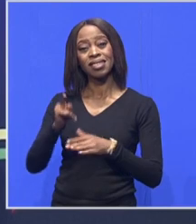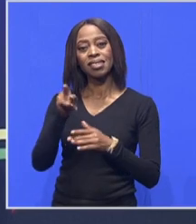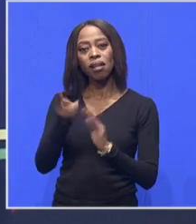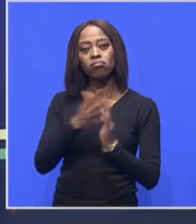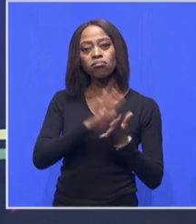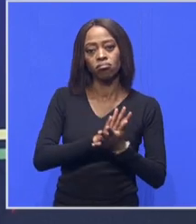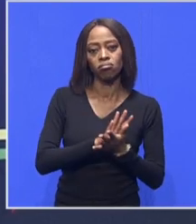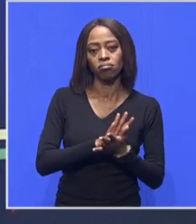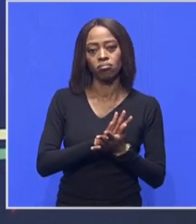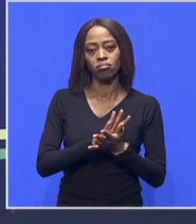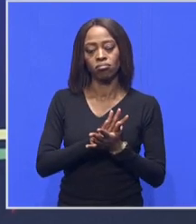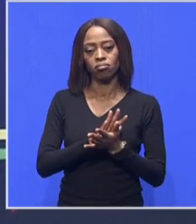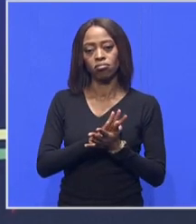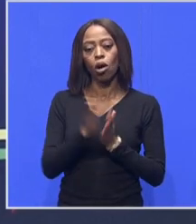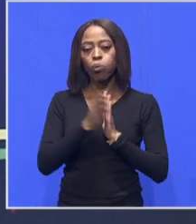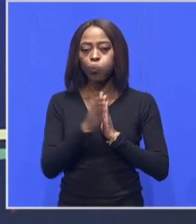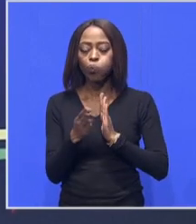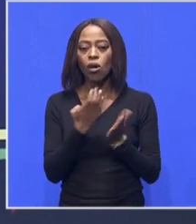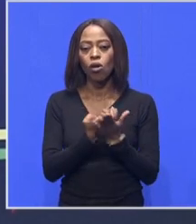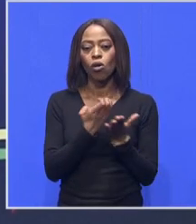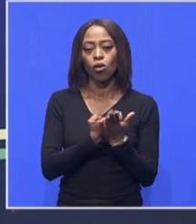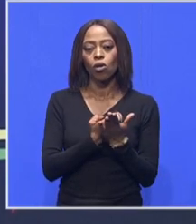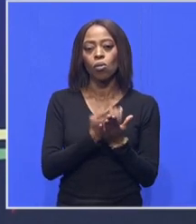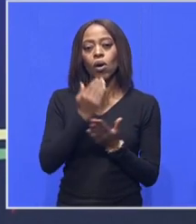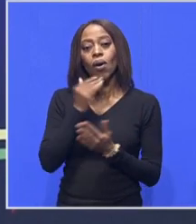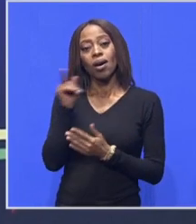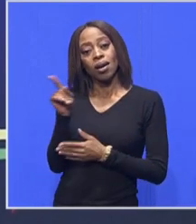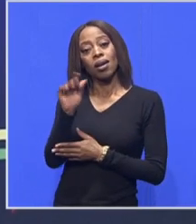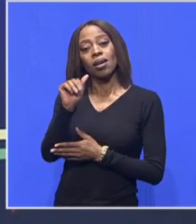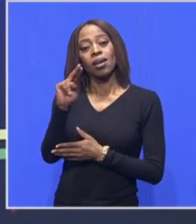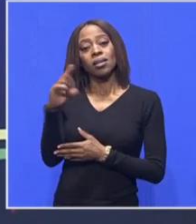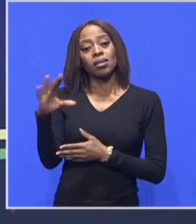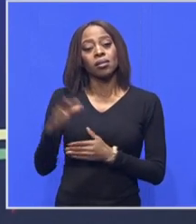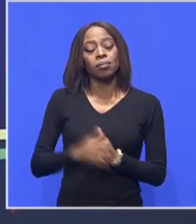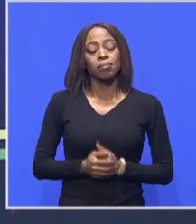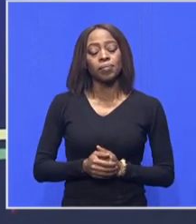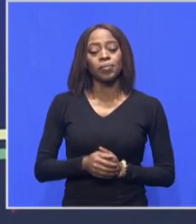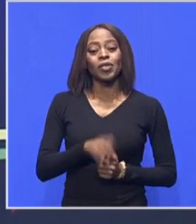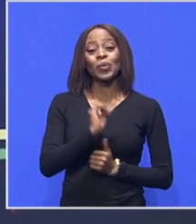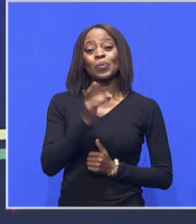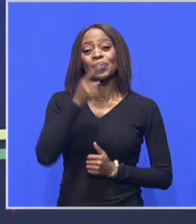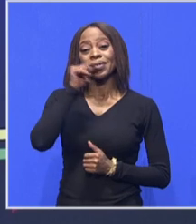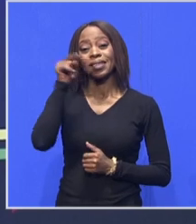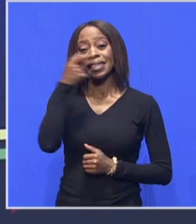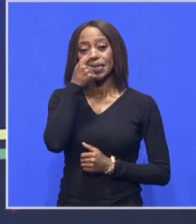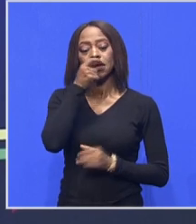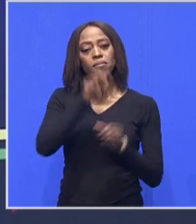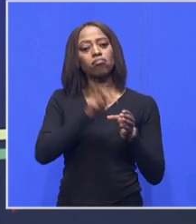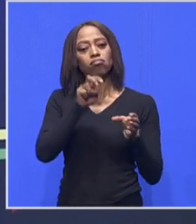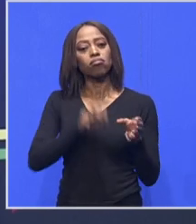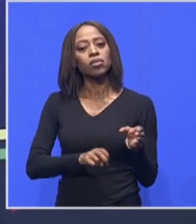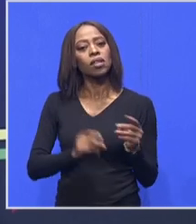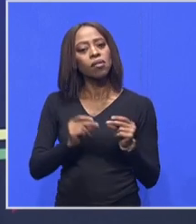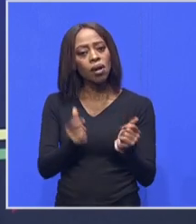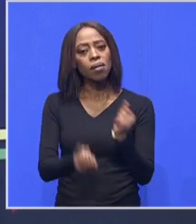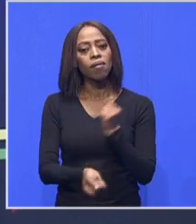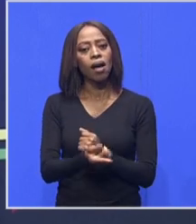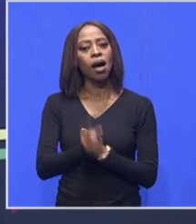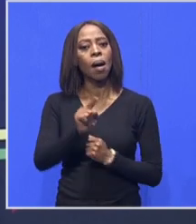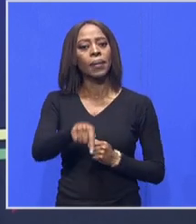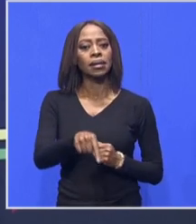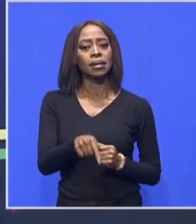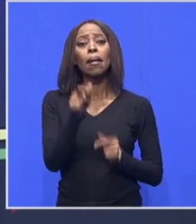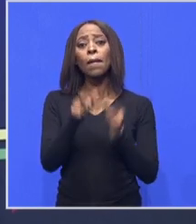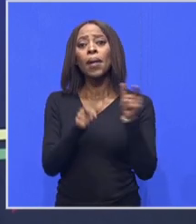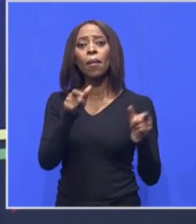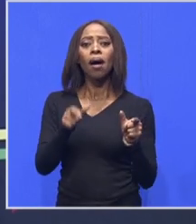has been emitted on our economy by the ruling elite led by Cyril Ramaphosa. So Cyril Ramaphosa's resignation is of immediate need. So people must